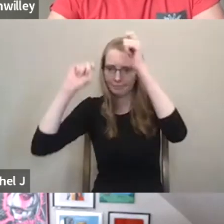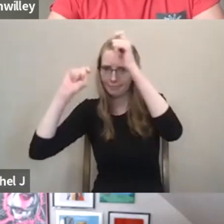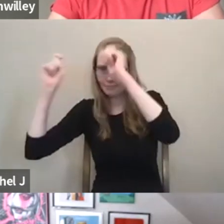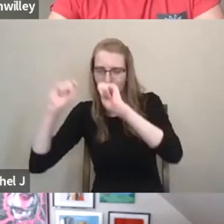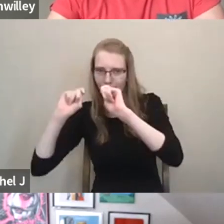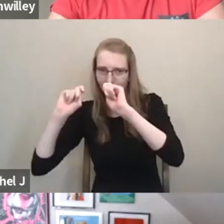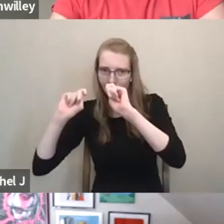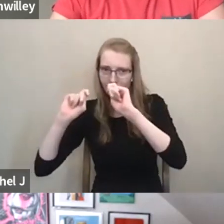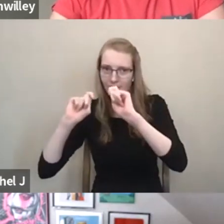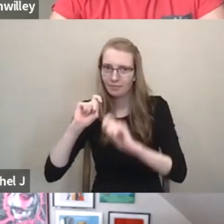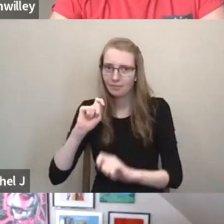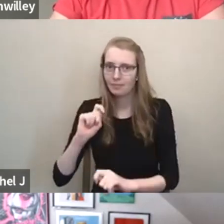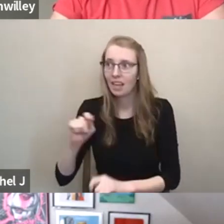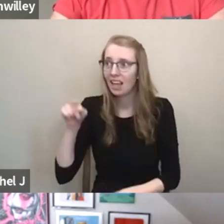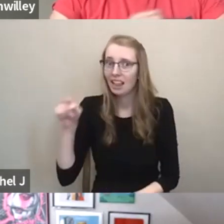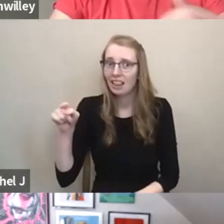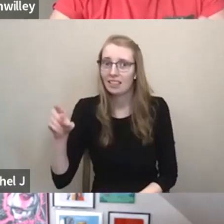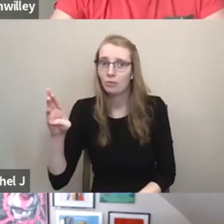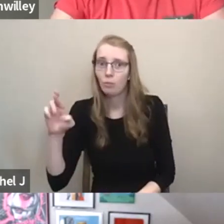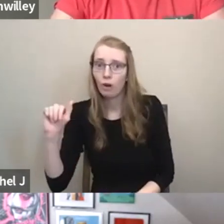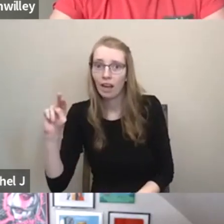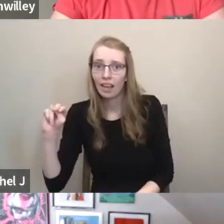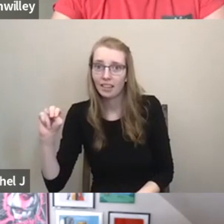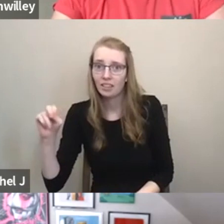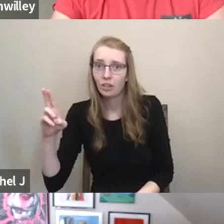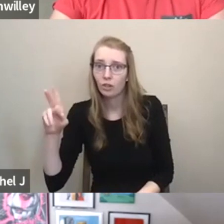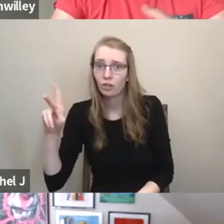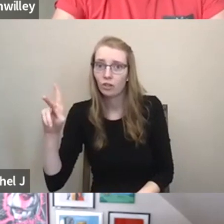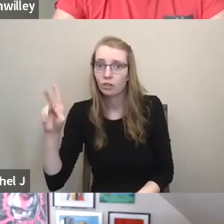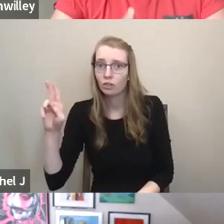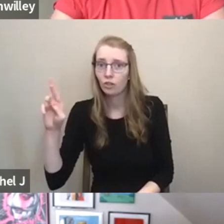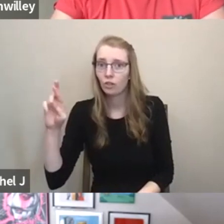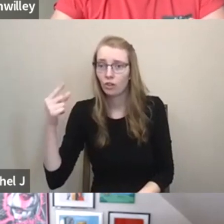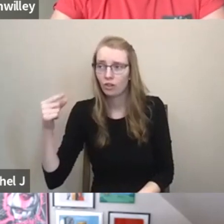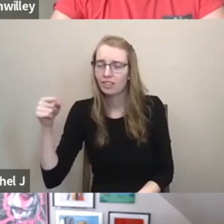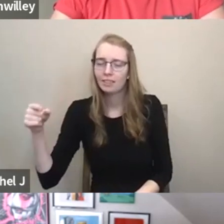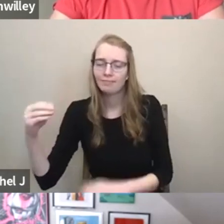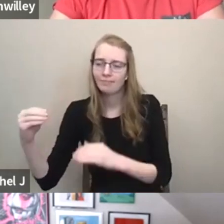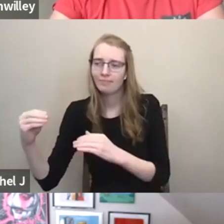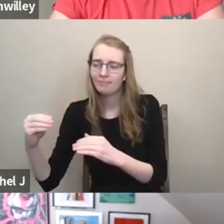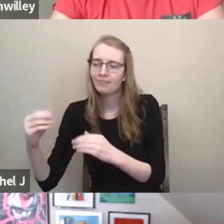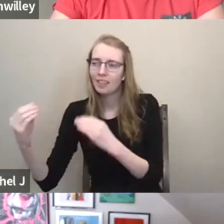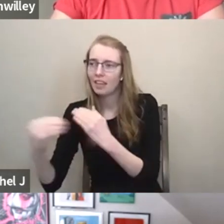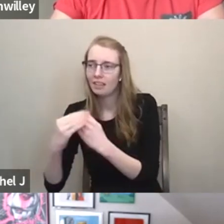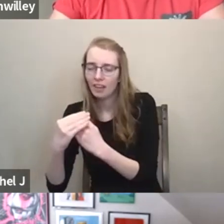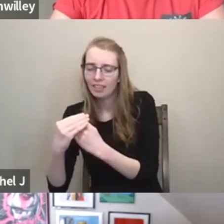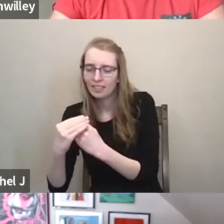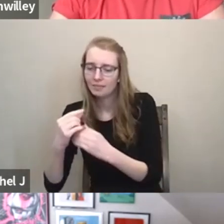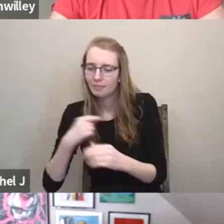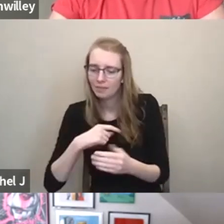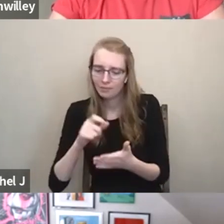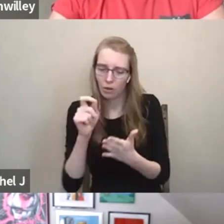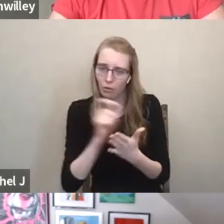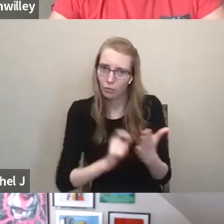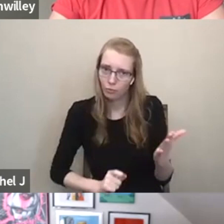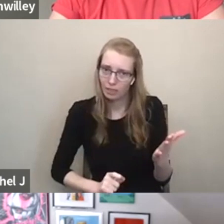amazing dramaturg and runs Night Swimming Theatre in Toronto. I'd written this play and I was sitting next to Brian at a meal during